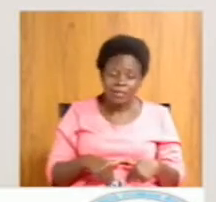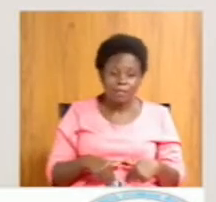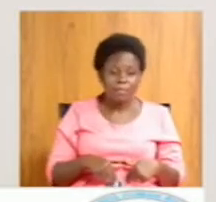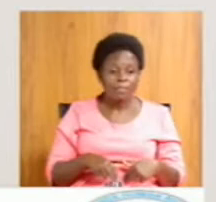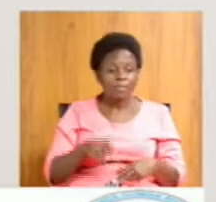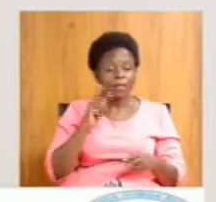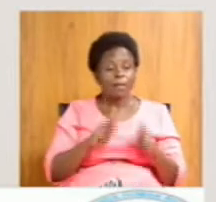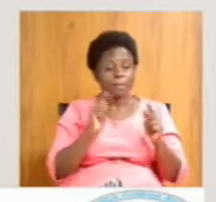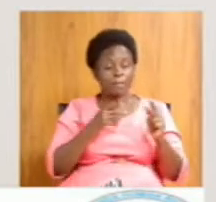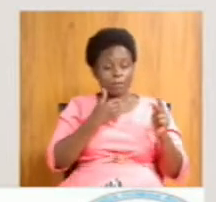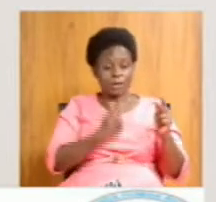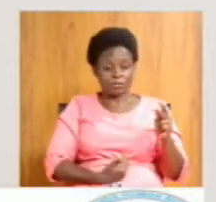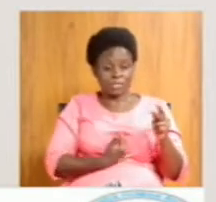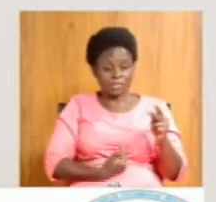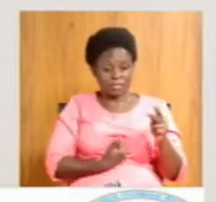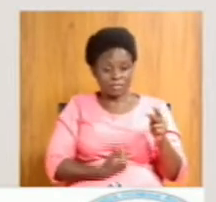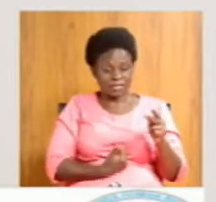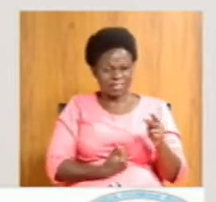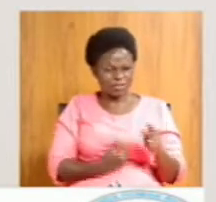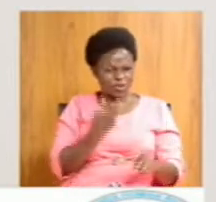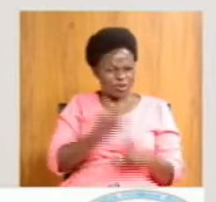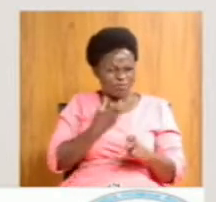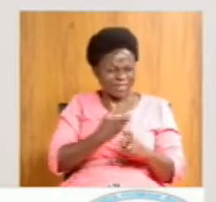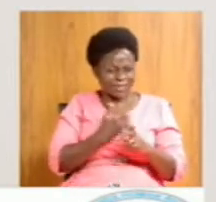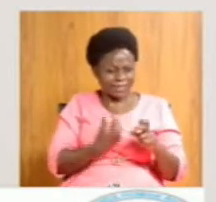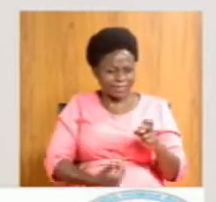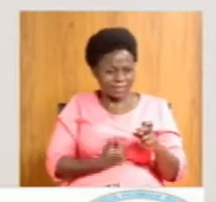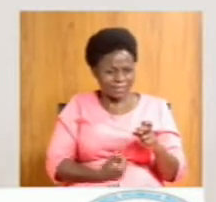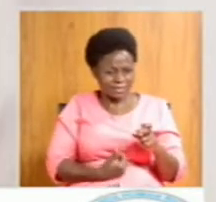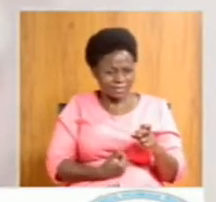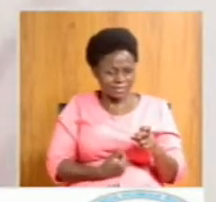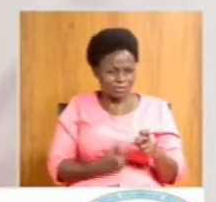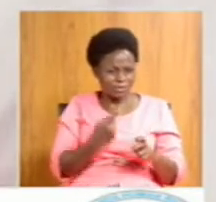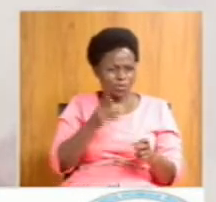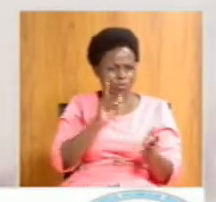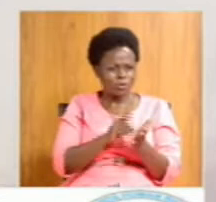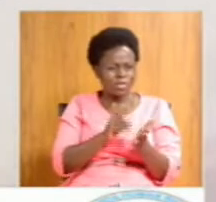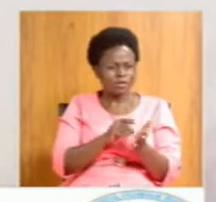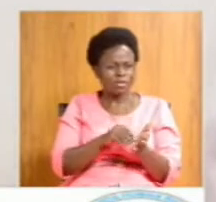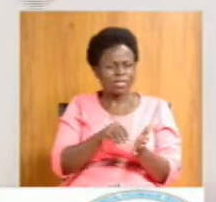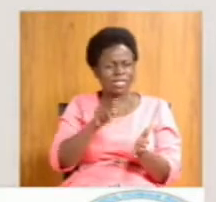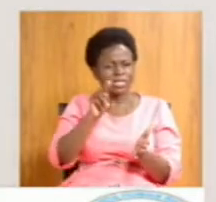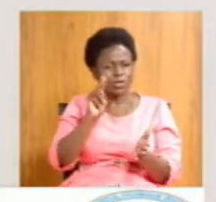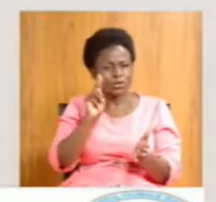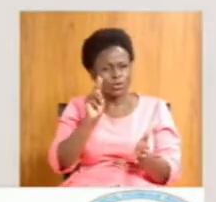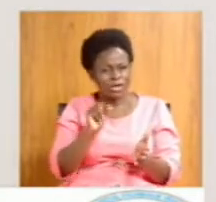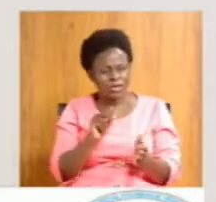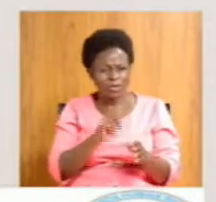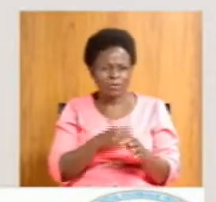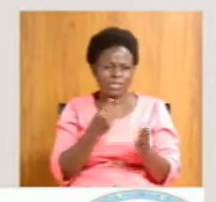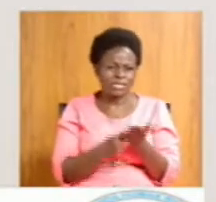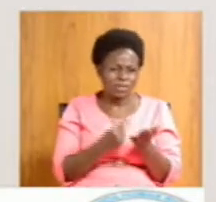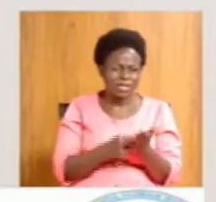people are doing surgeries complicated surgeries when one of the doctors is in the US and another one is in